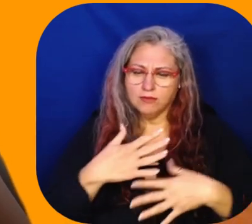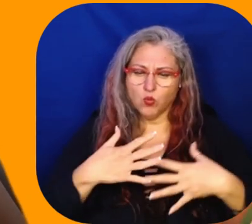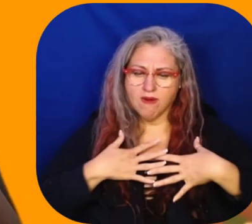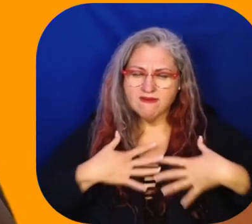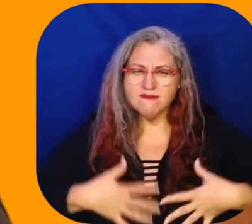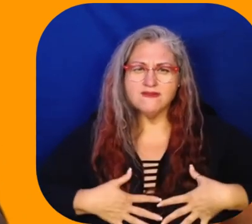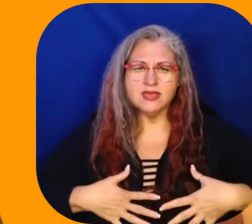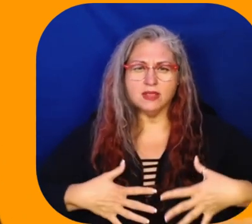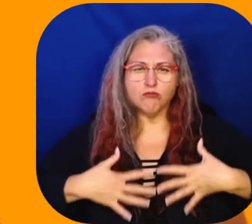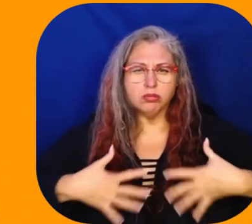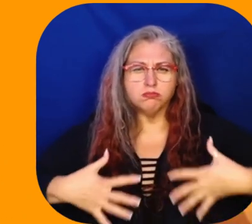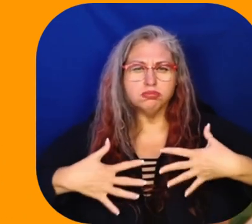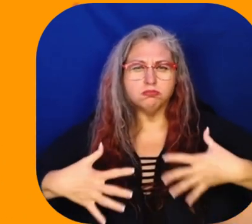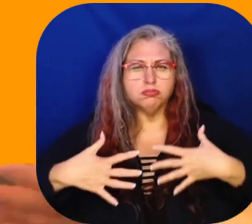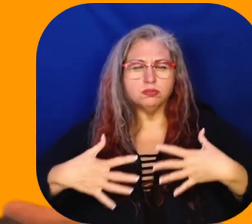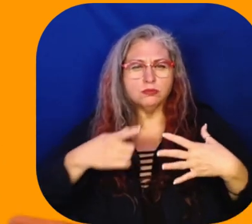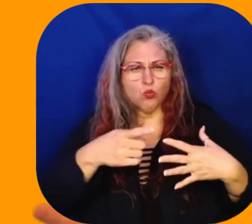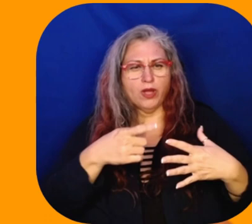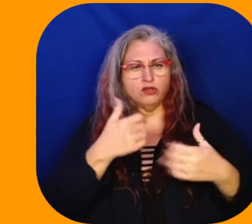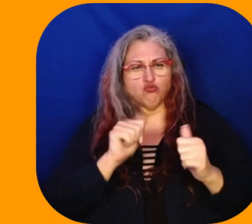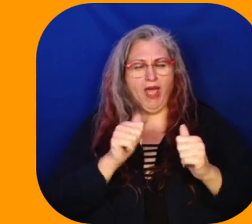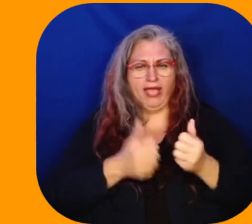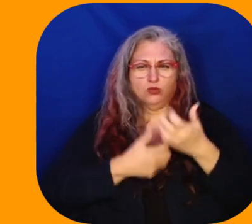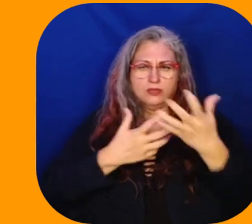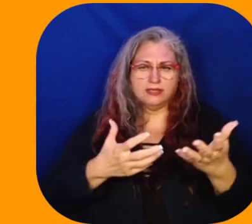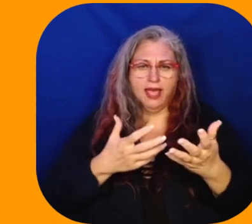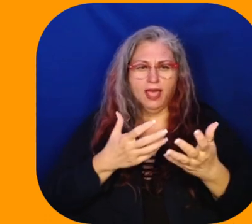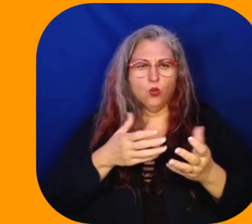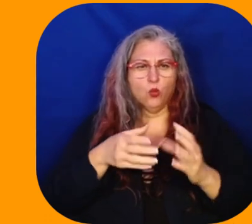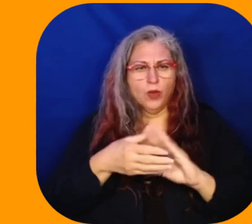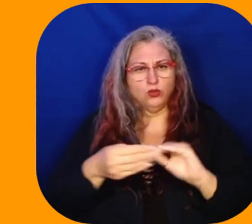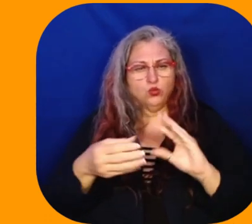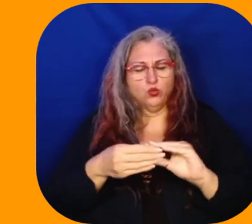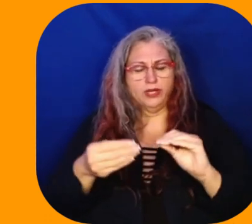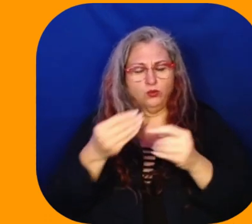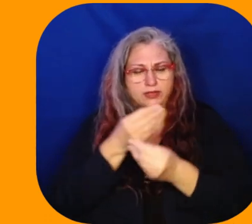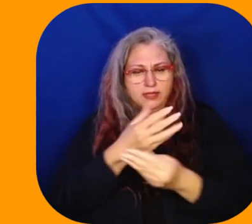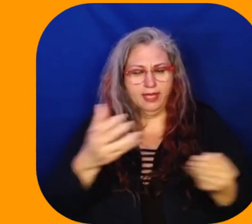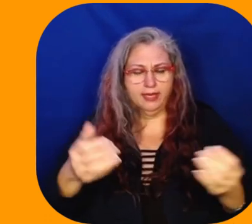what you're trying to say with what you're saying. Yeah.